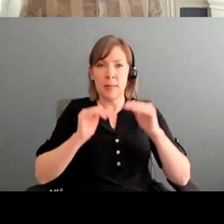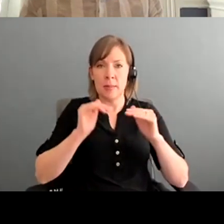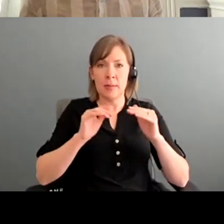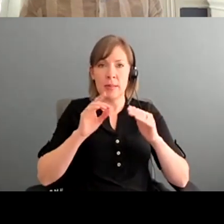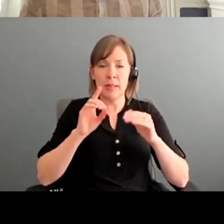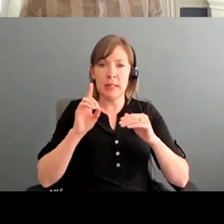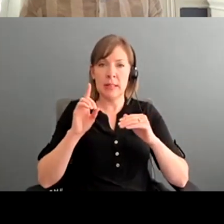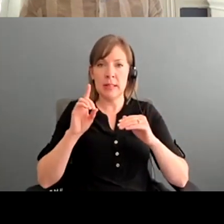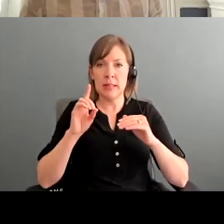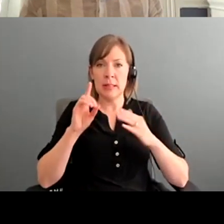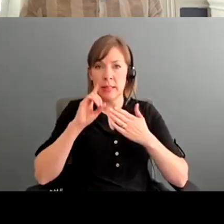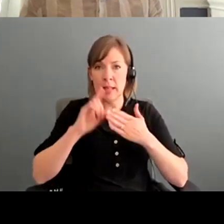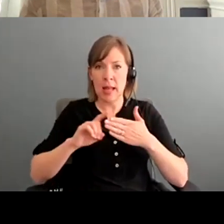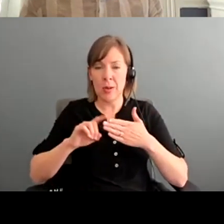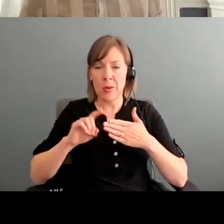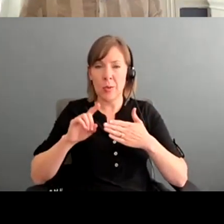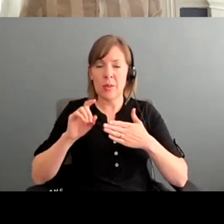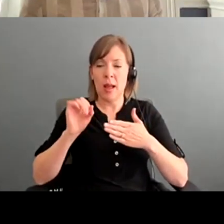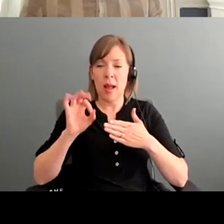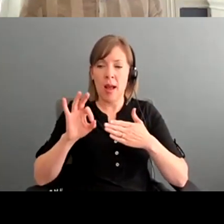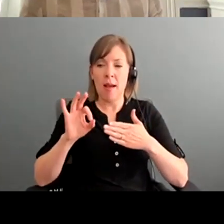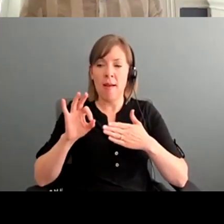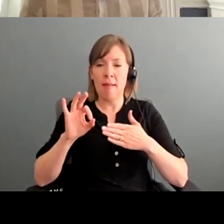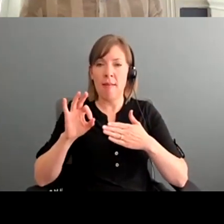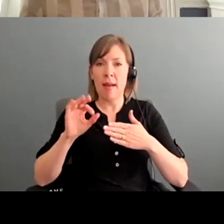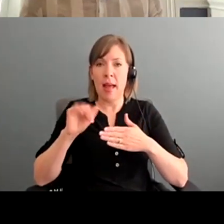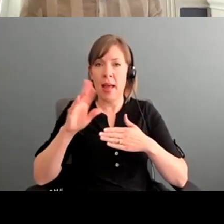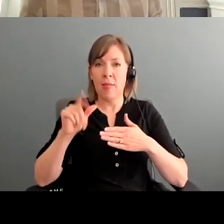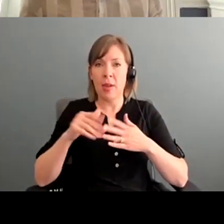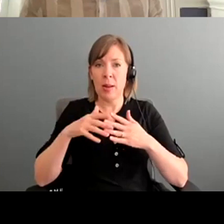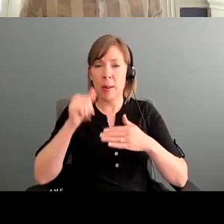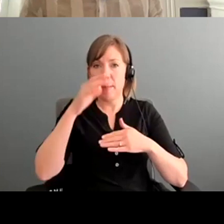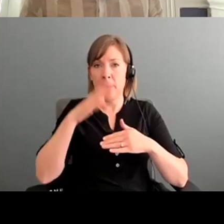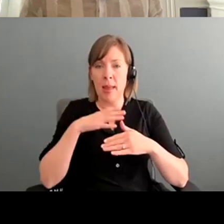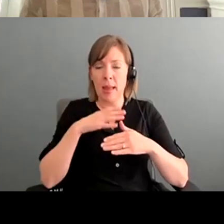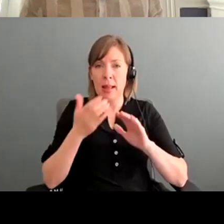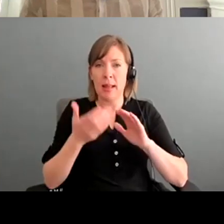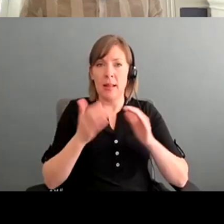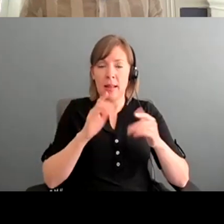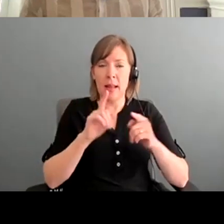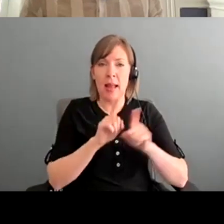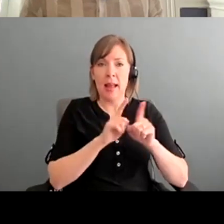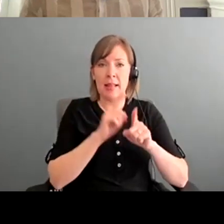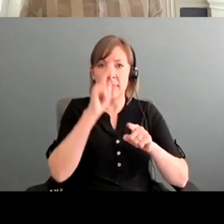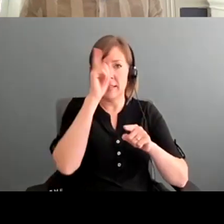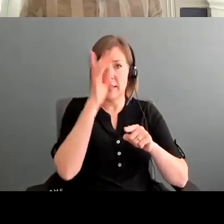of African American, particularly African American men, as schizophrenic.